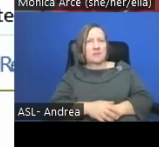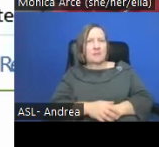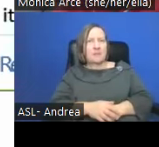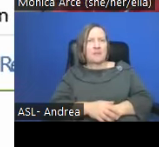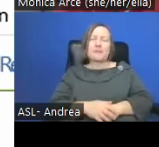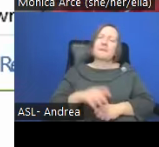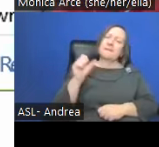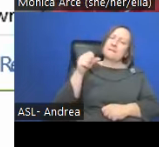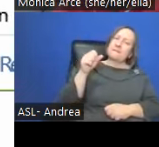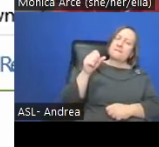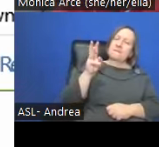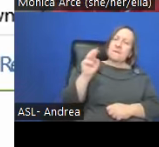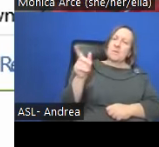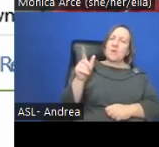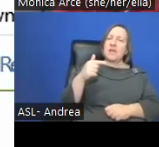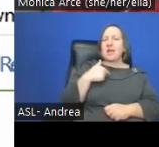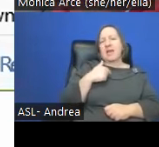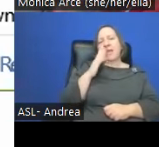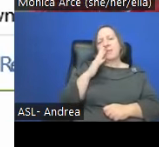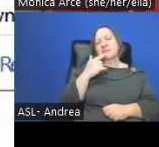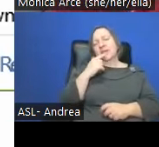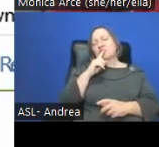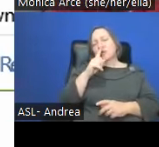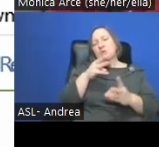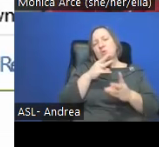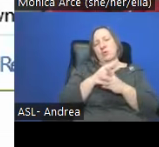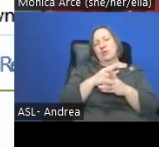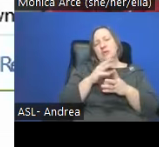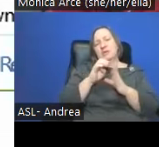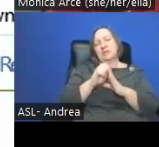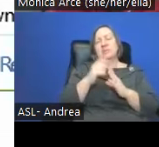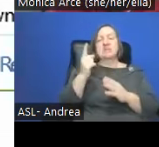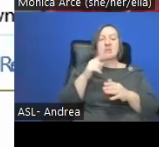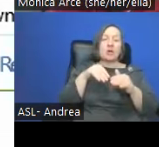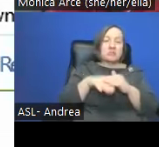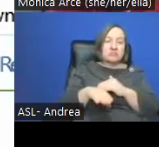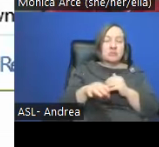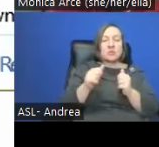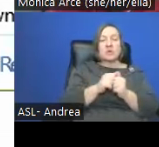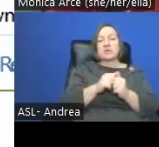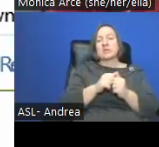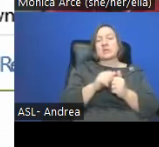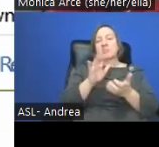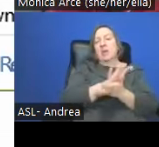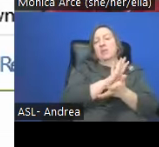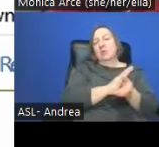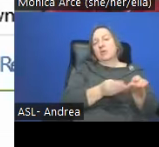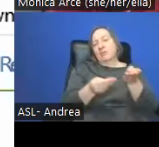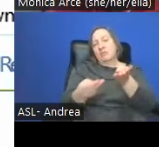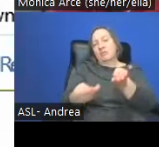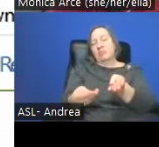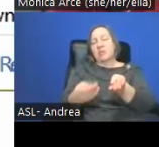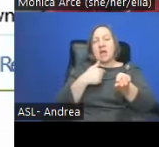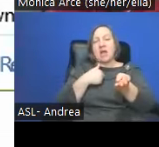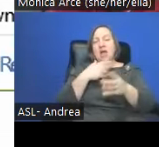Yeah, well, you know, I'll use kind of a real world example. If somebody could come in with a piece of paper that said and say,